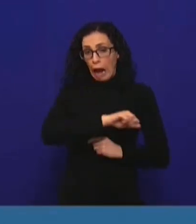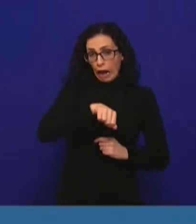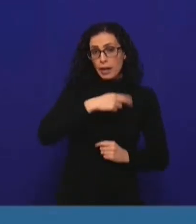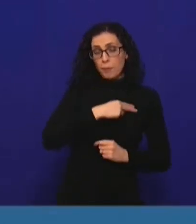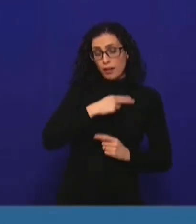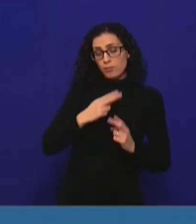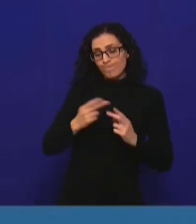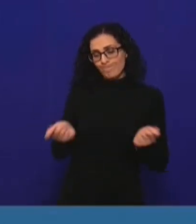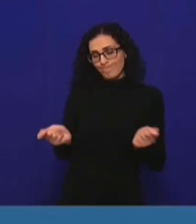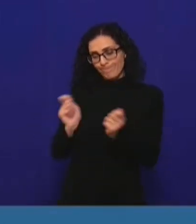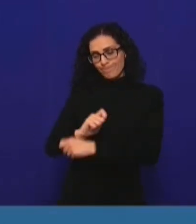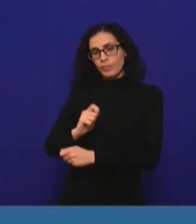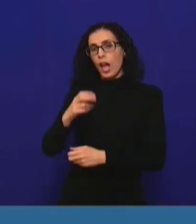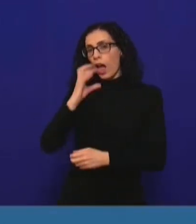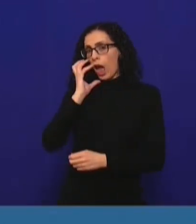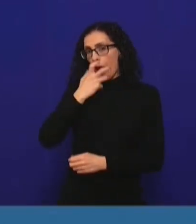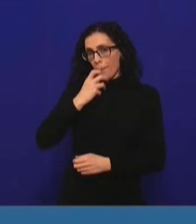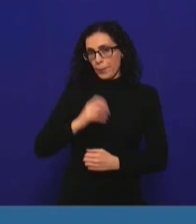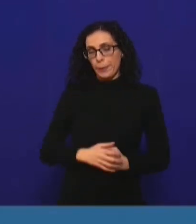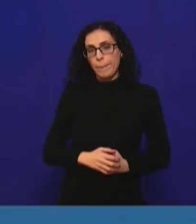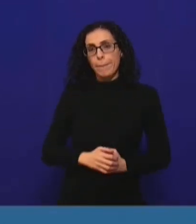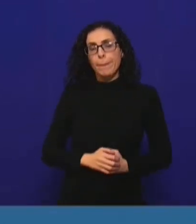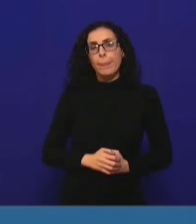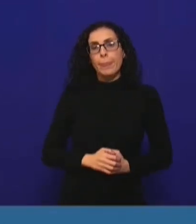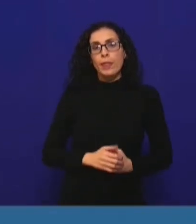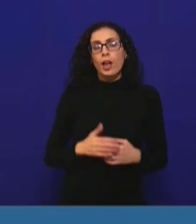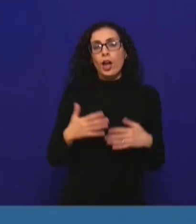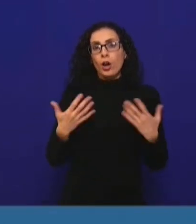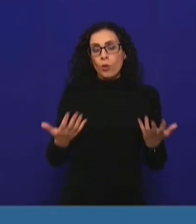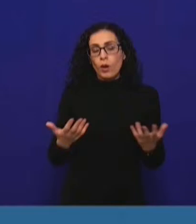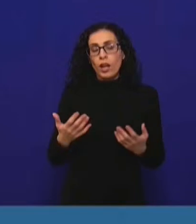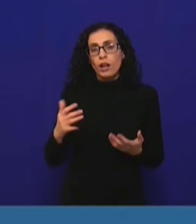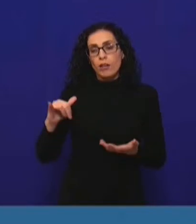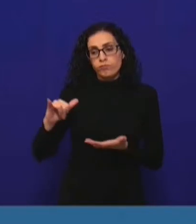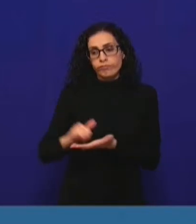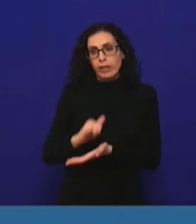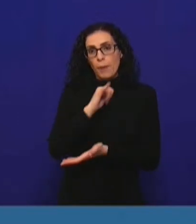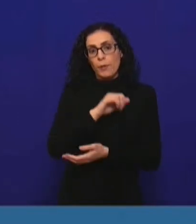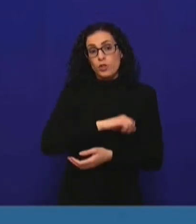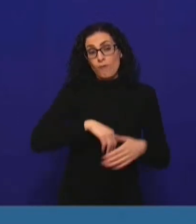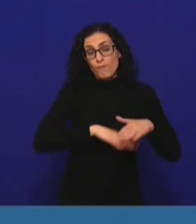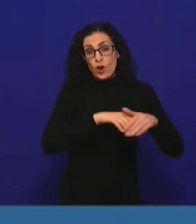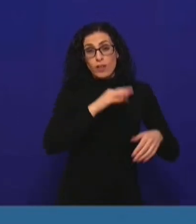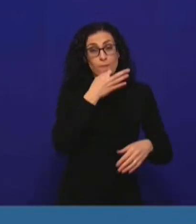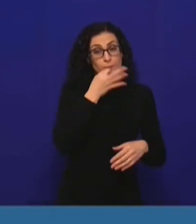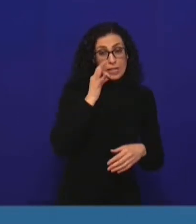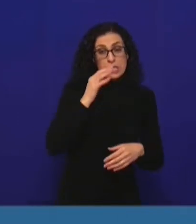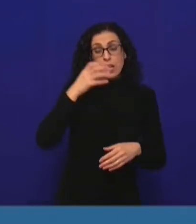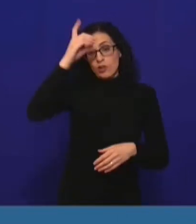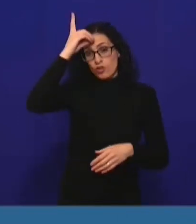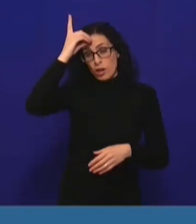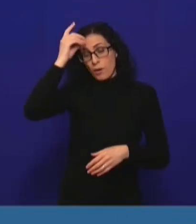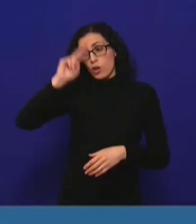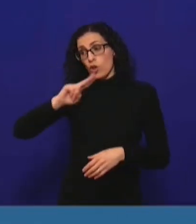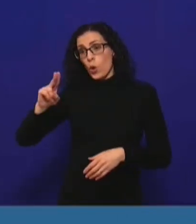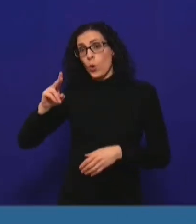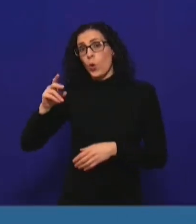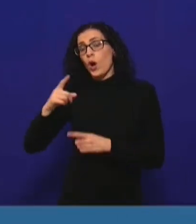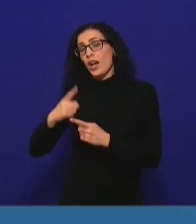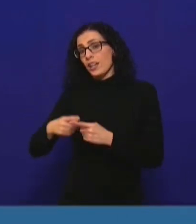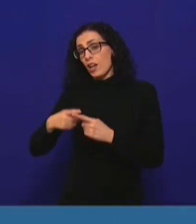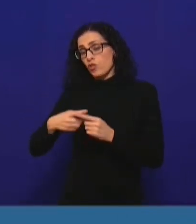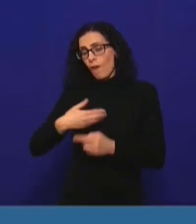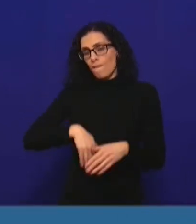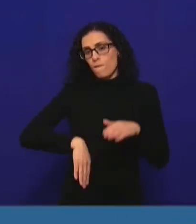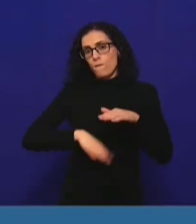amber. Allura issa għandna dawn il-pajjiżi kollha li huma l-ajruporti kollha tagħhom li huma qegħdin fl-amber zone u l-persuni jridu